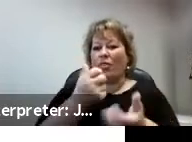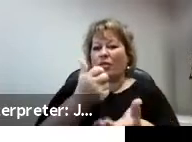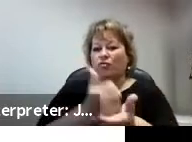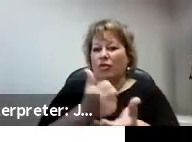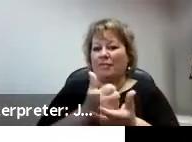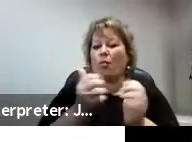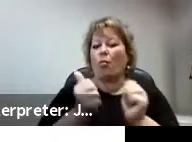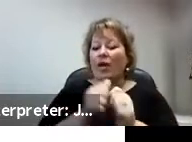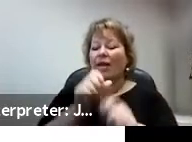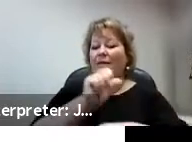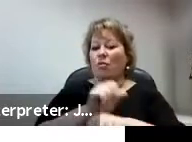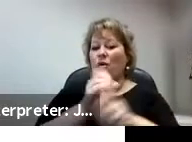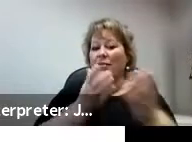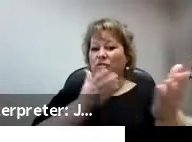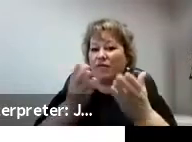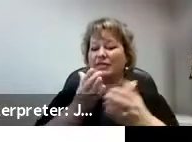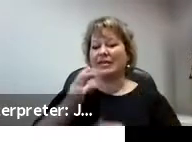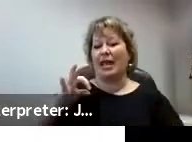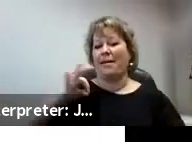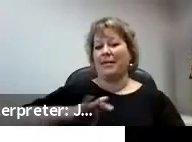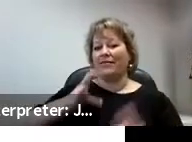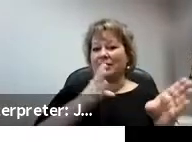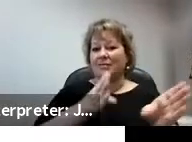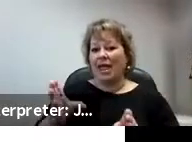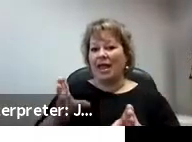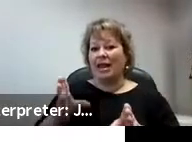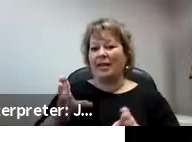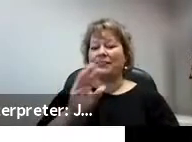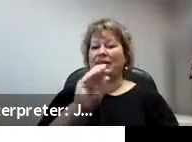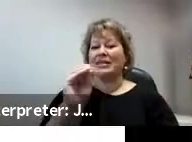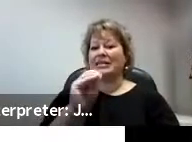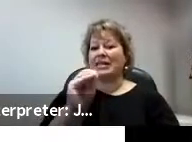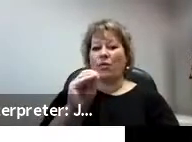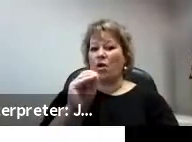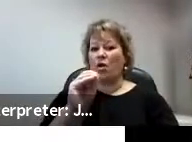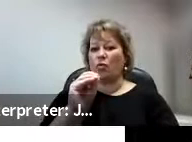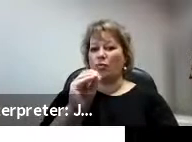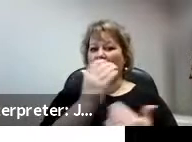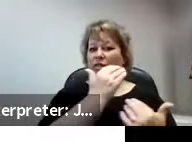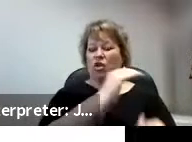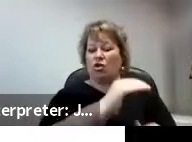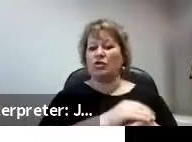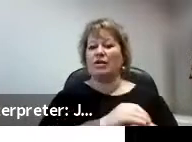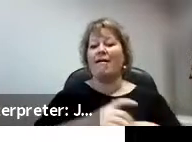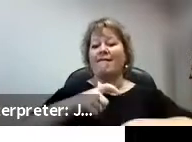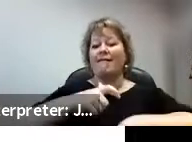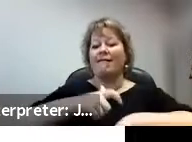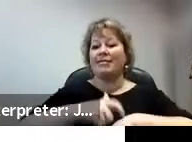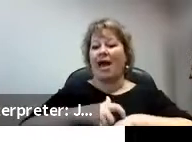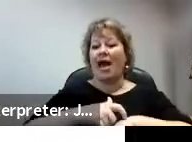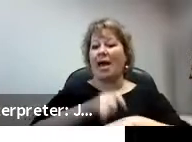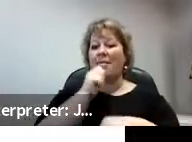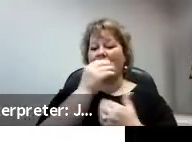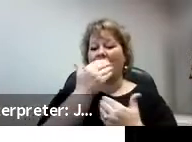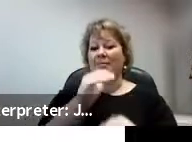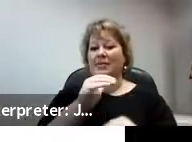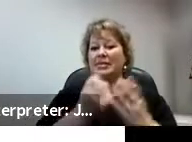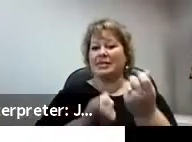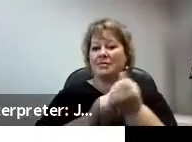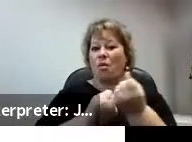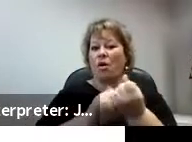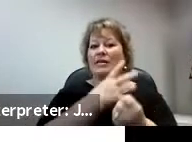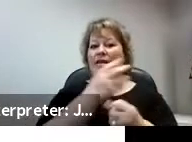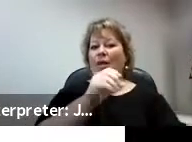employment services, benefits planning, zero exclusion, time unlimited supports, and worker